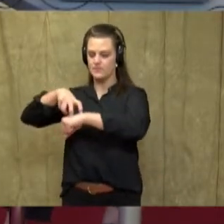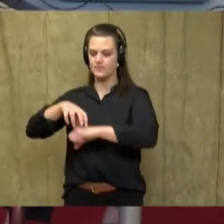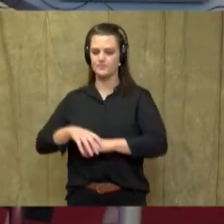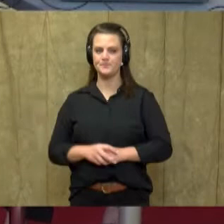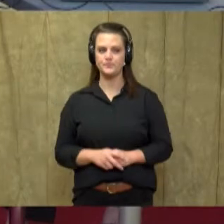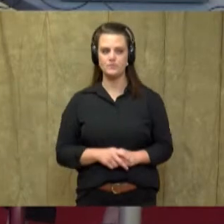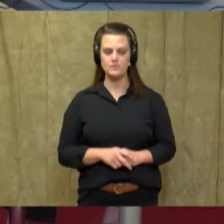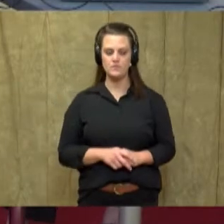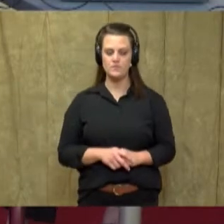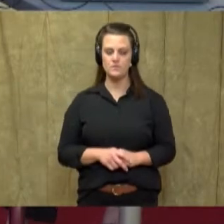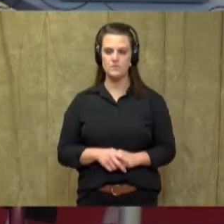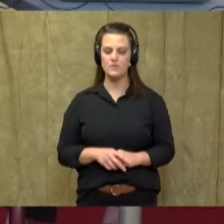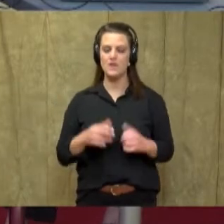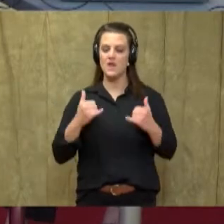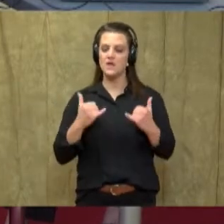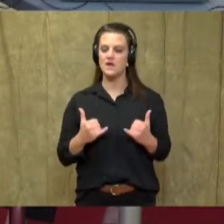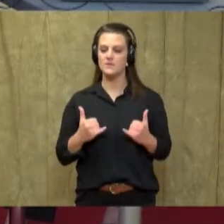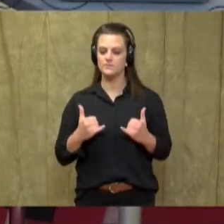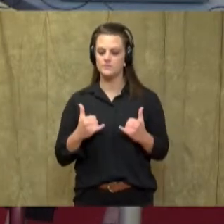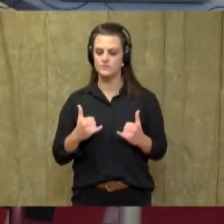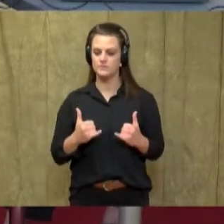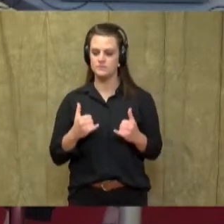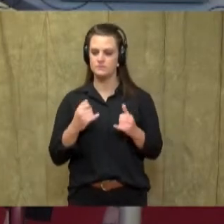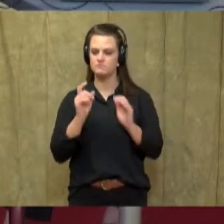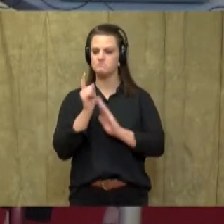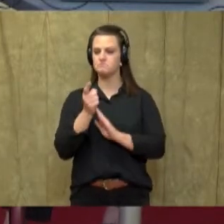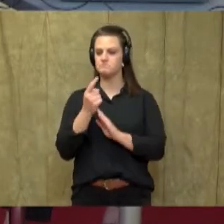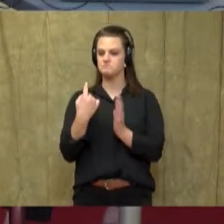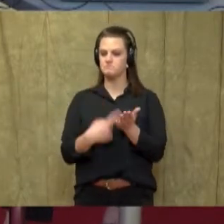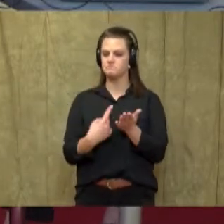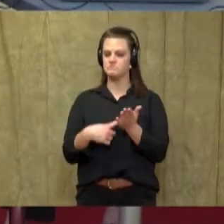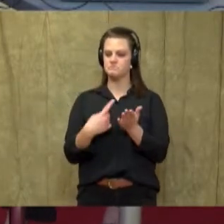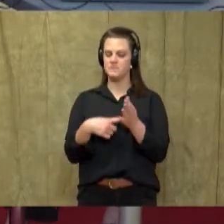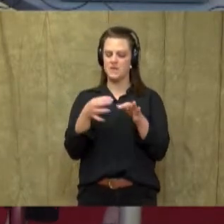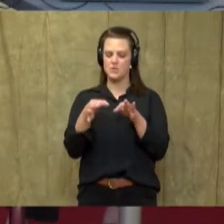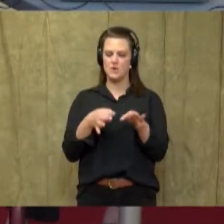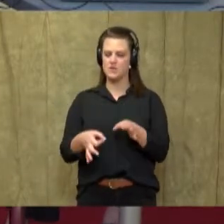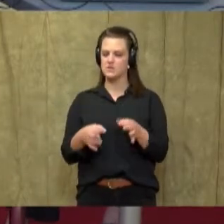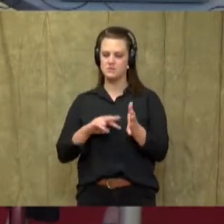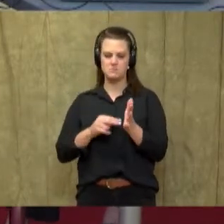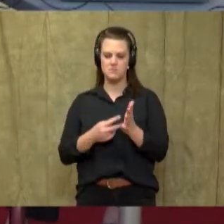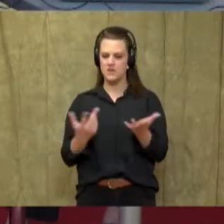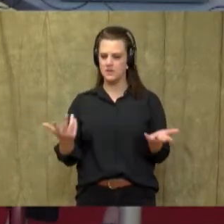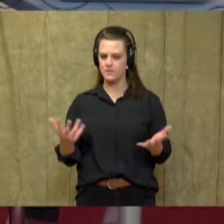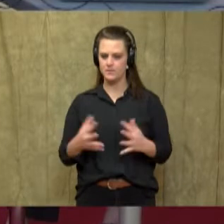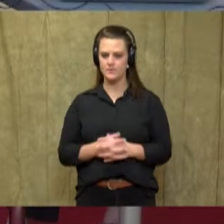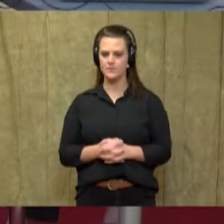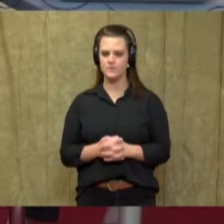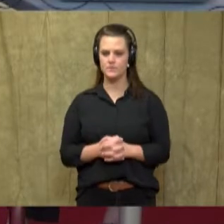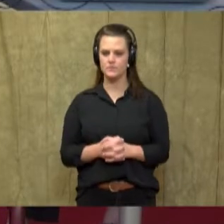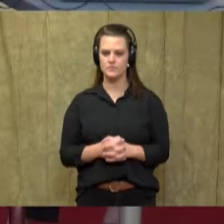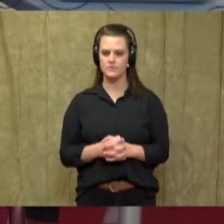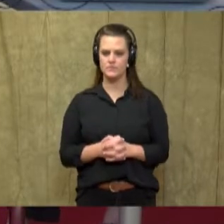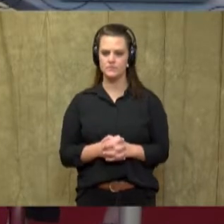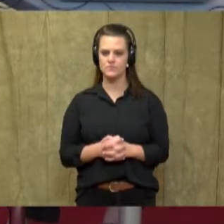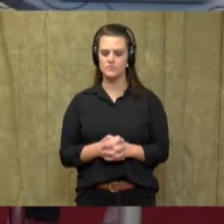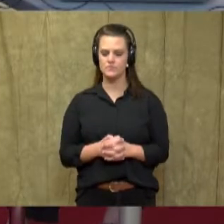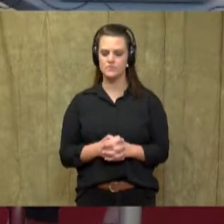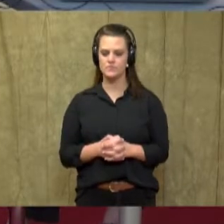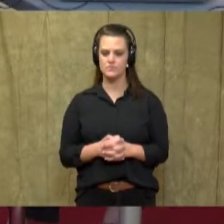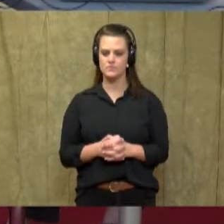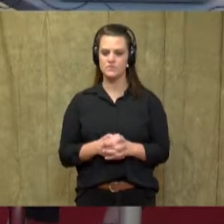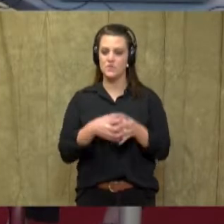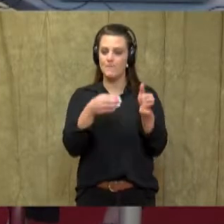just take a few moments to talk to you just for a moment about what these directions say. They are chunking